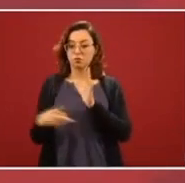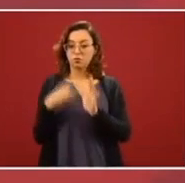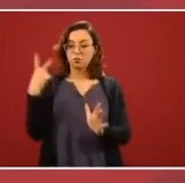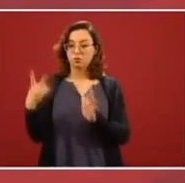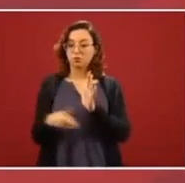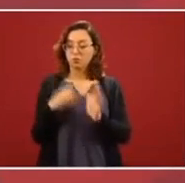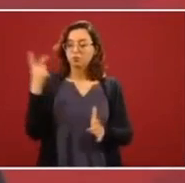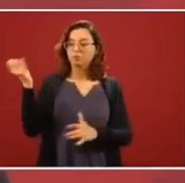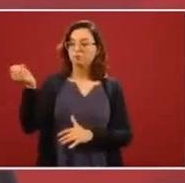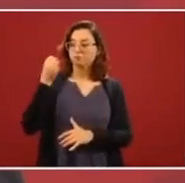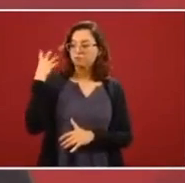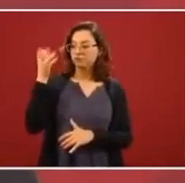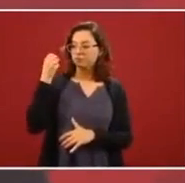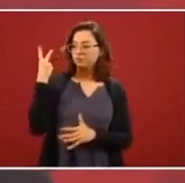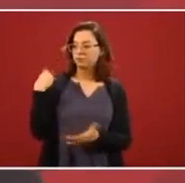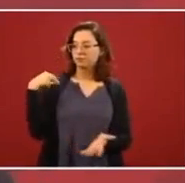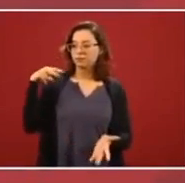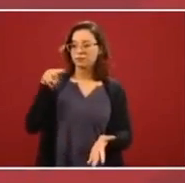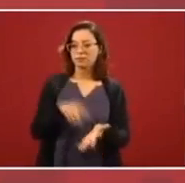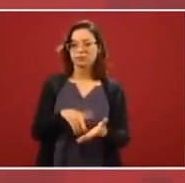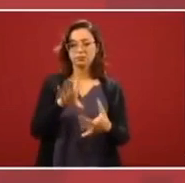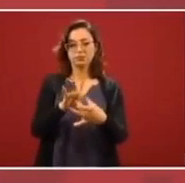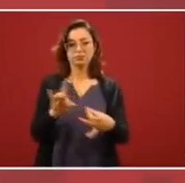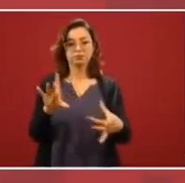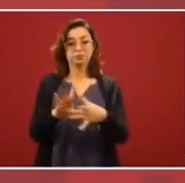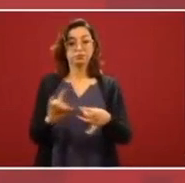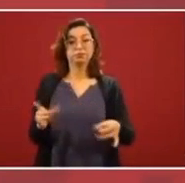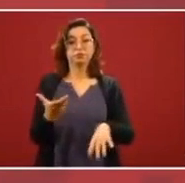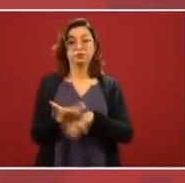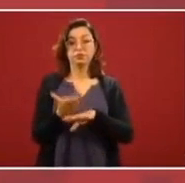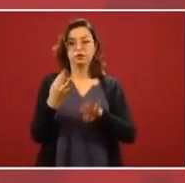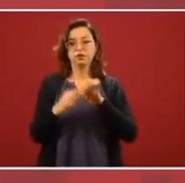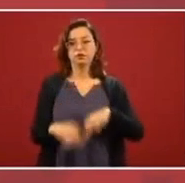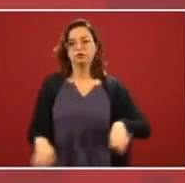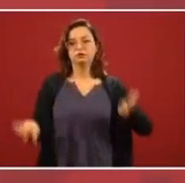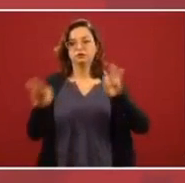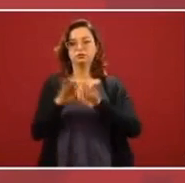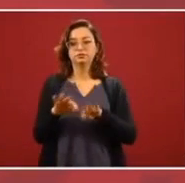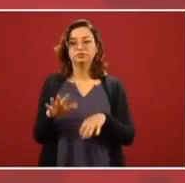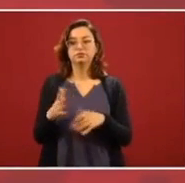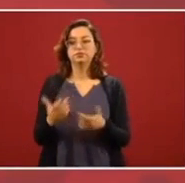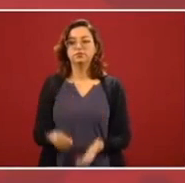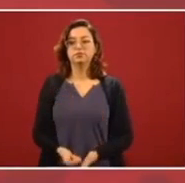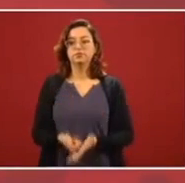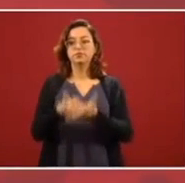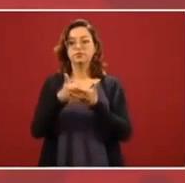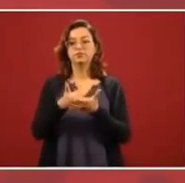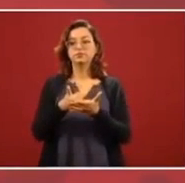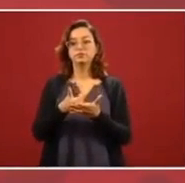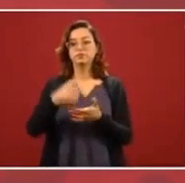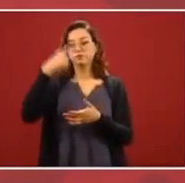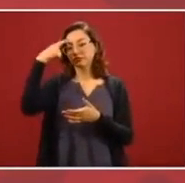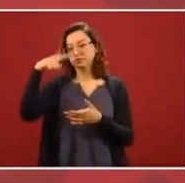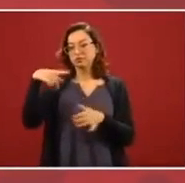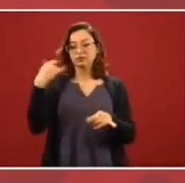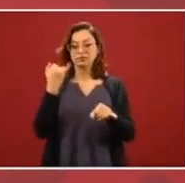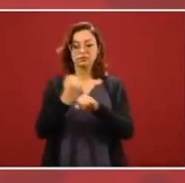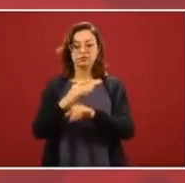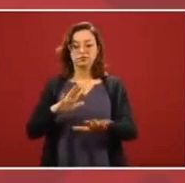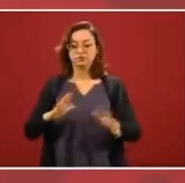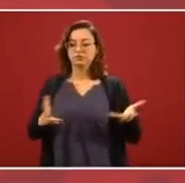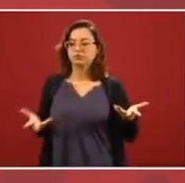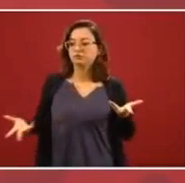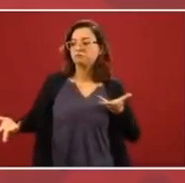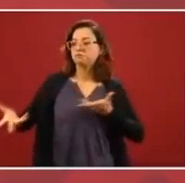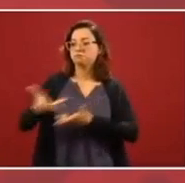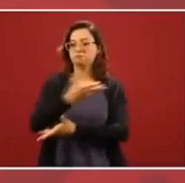muy importantes these acts that are very important, porque permiten because they una permit información más